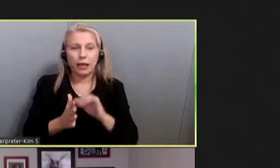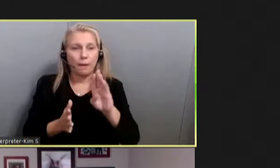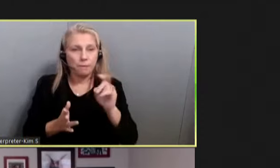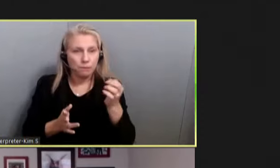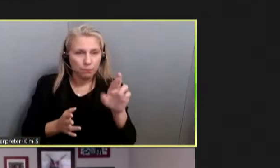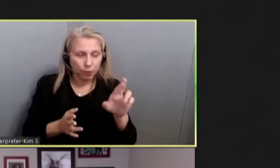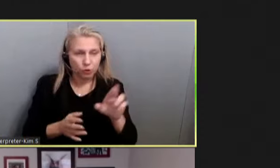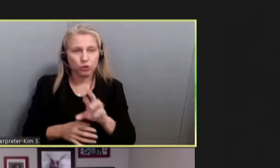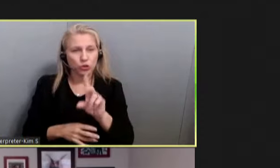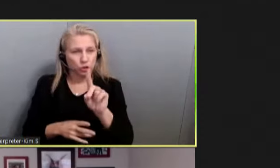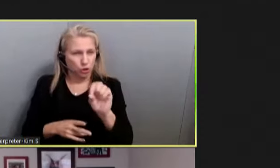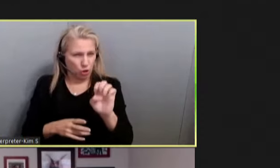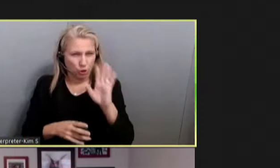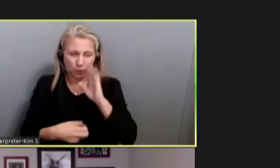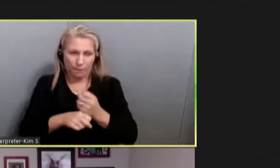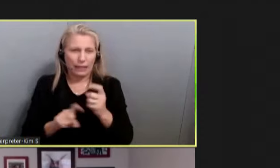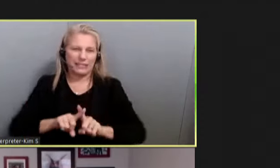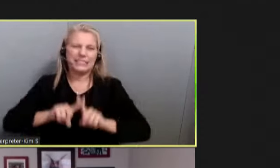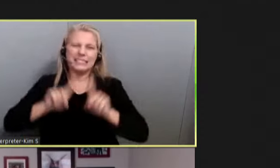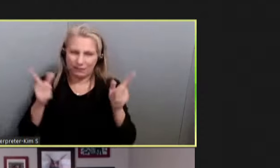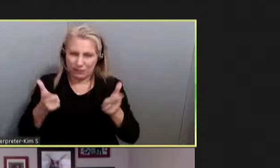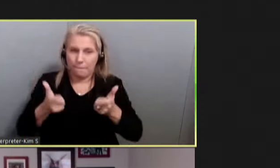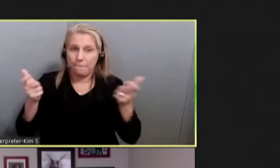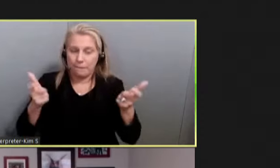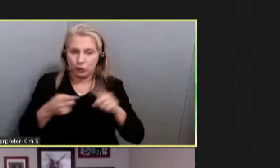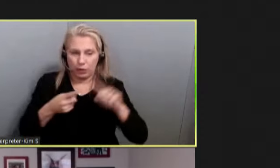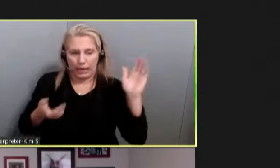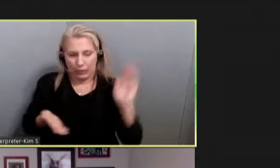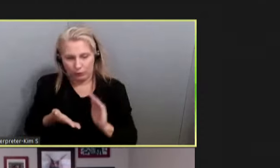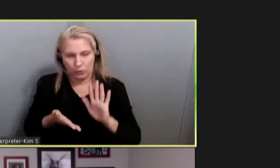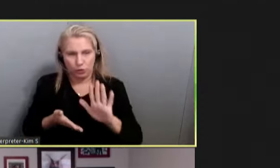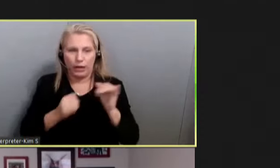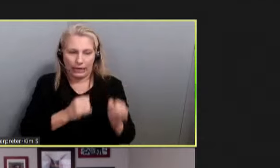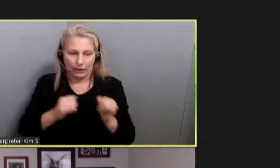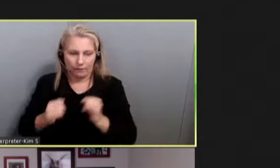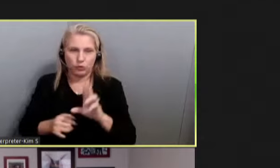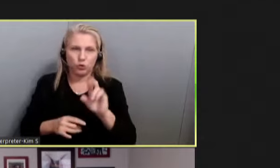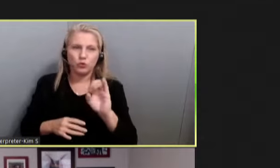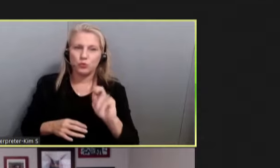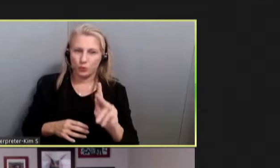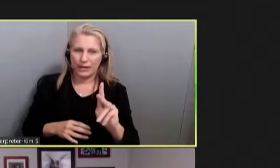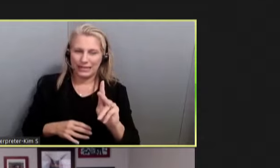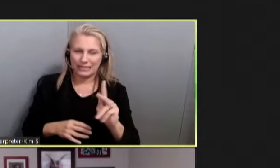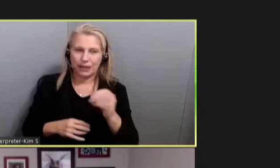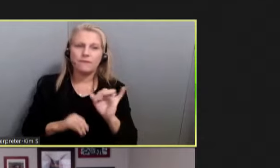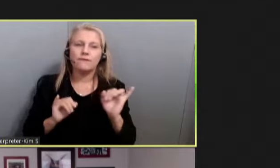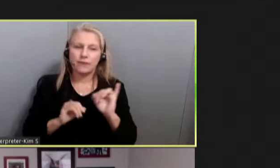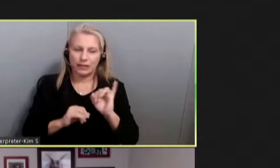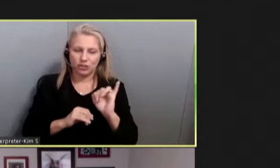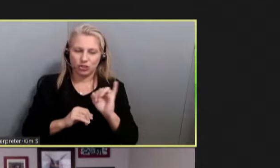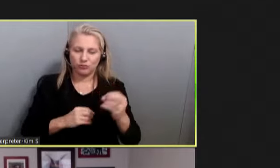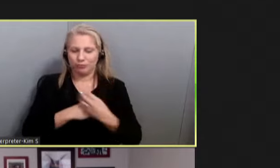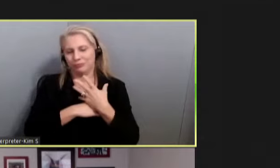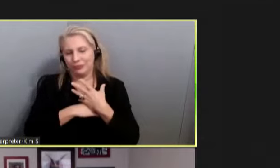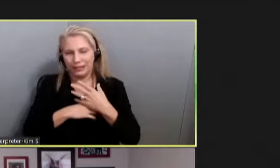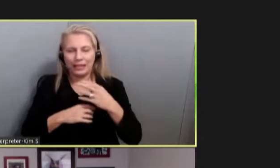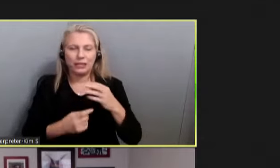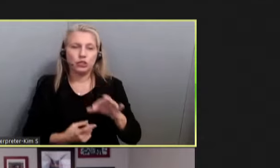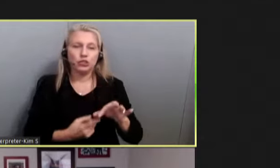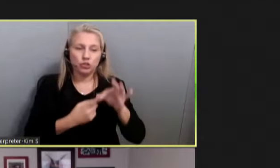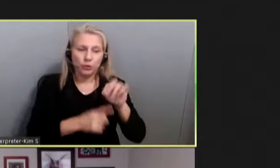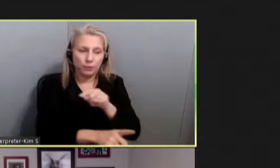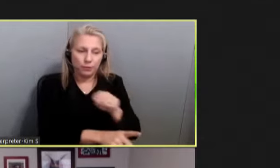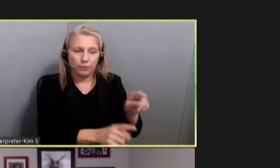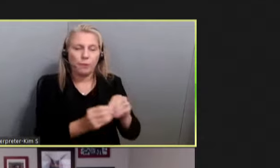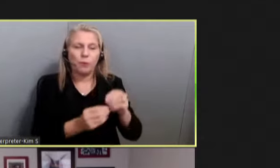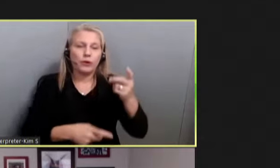are really going to make a big difference in decreasing your individual risk of infection. And then for certain individuals, obviously risk of more